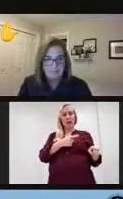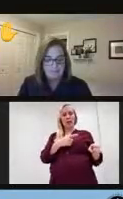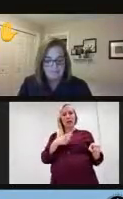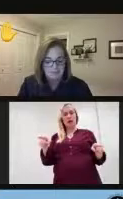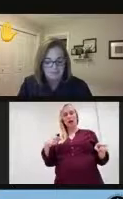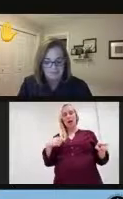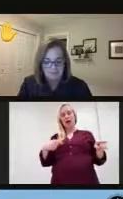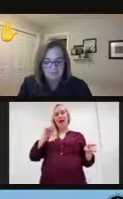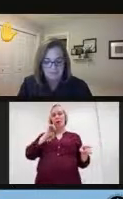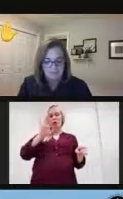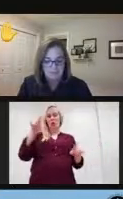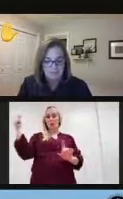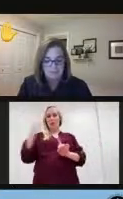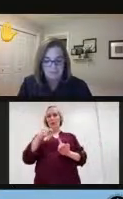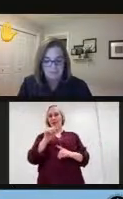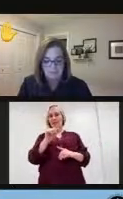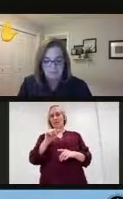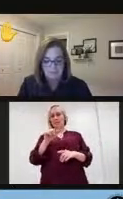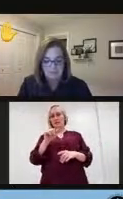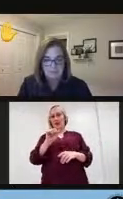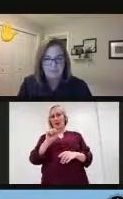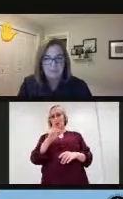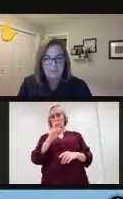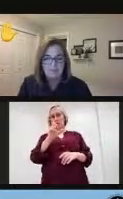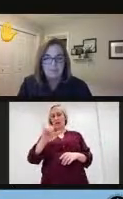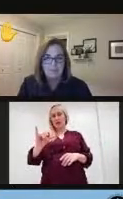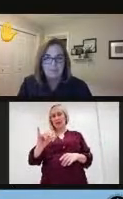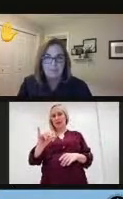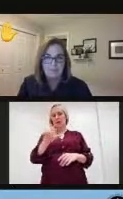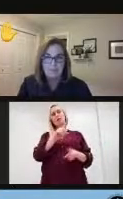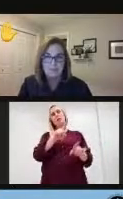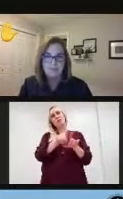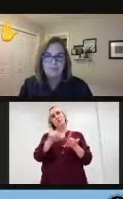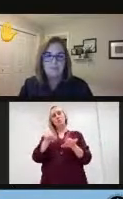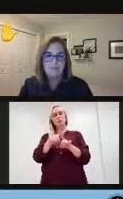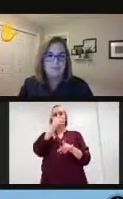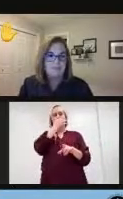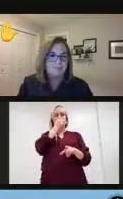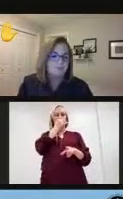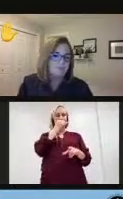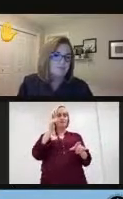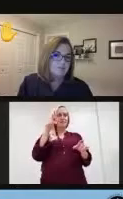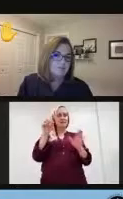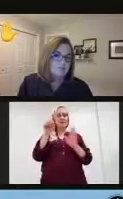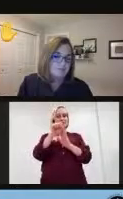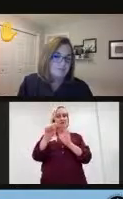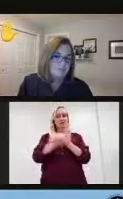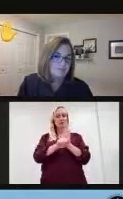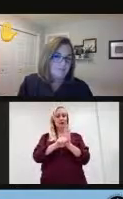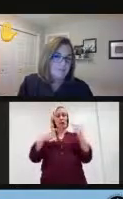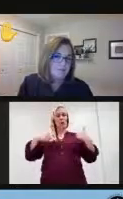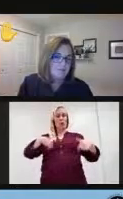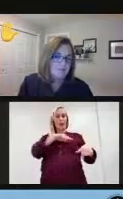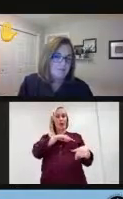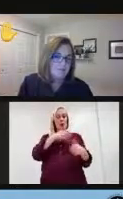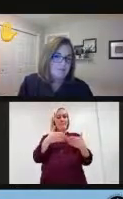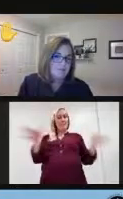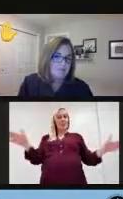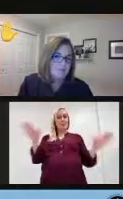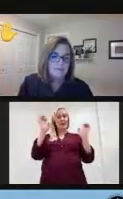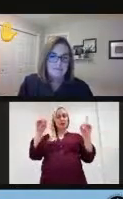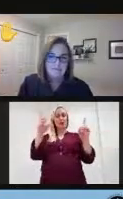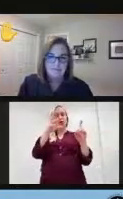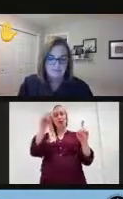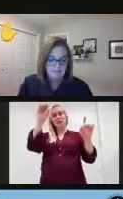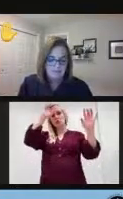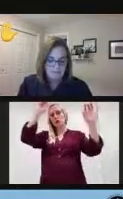point, Ashley, in consideration, but also the state of we are with public education and